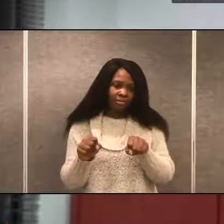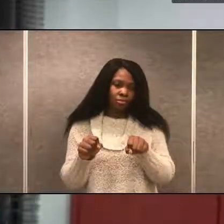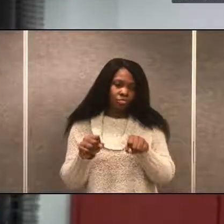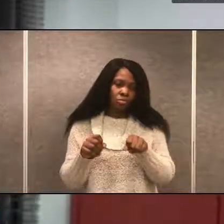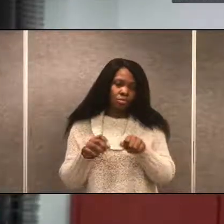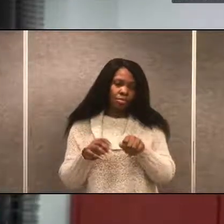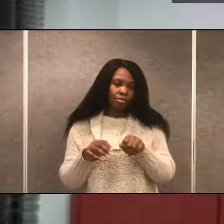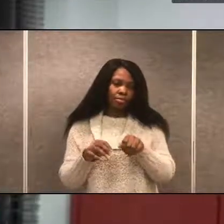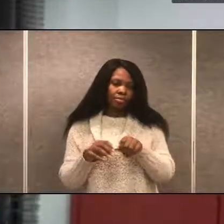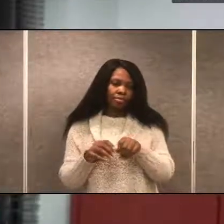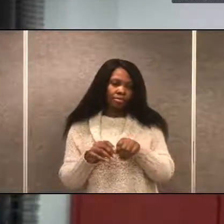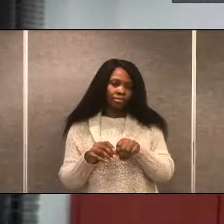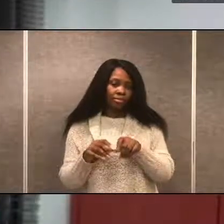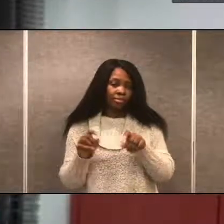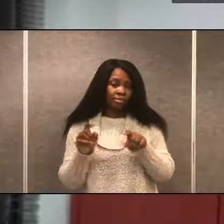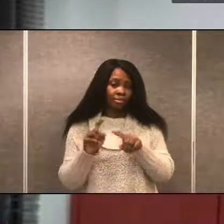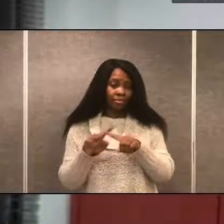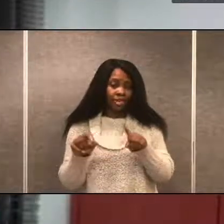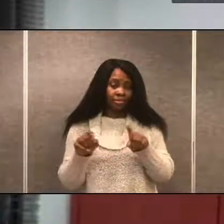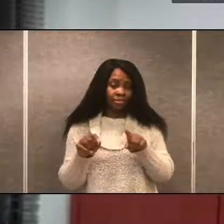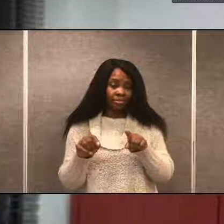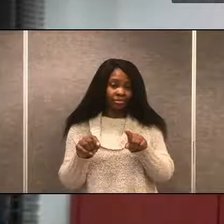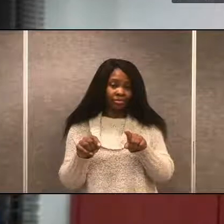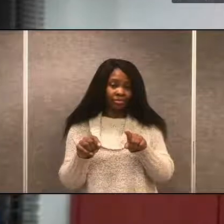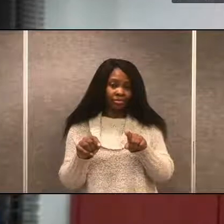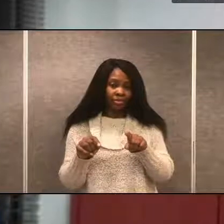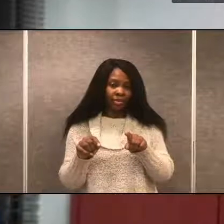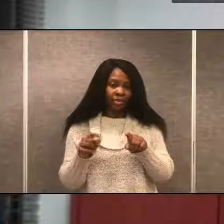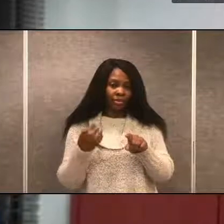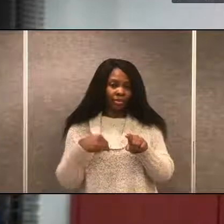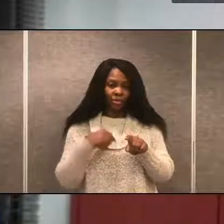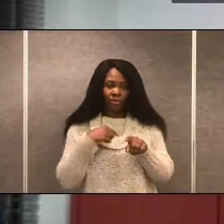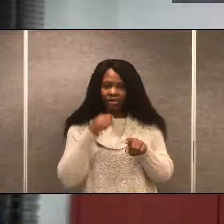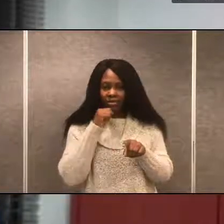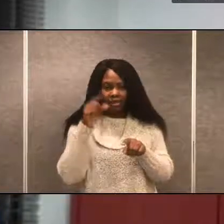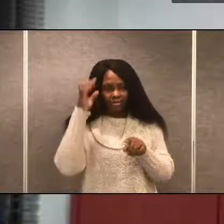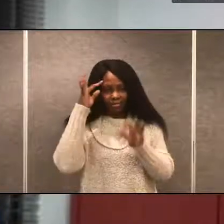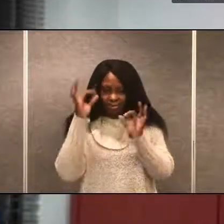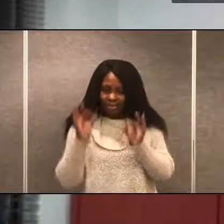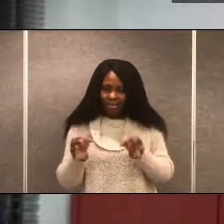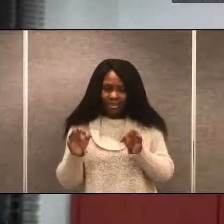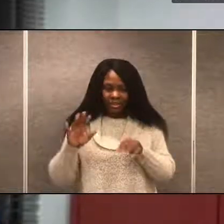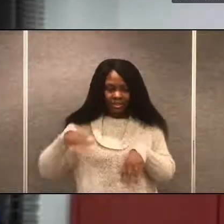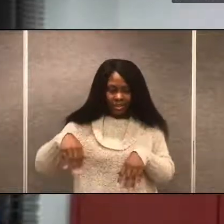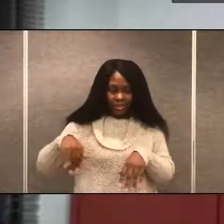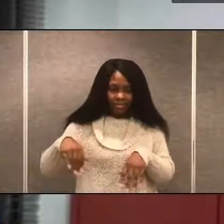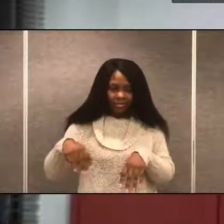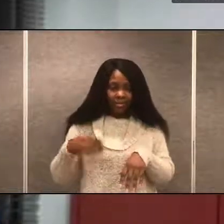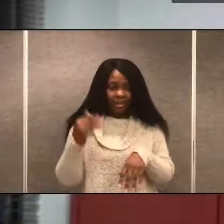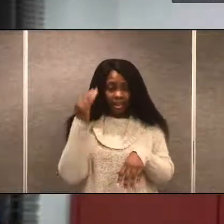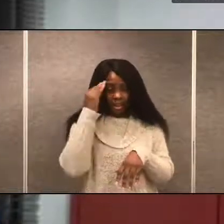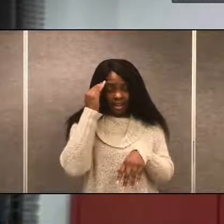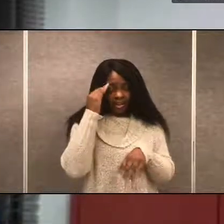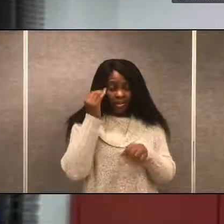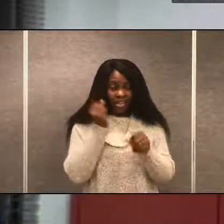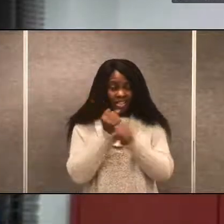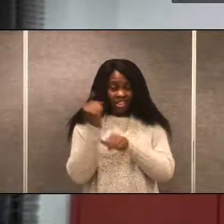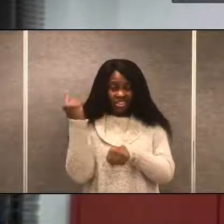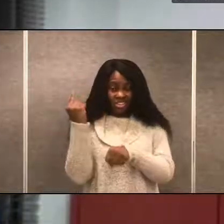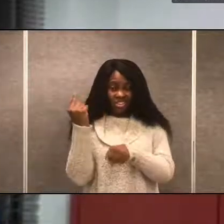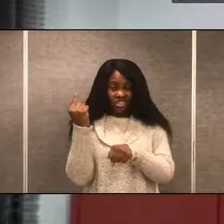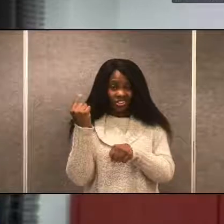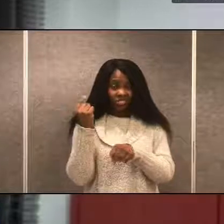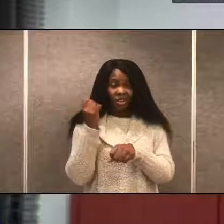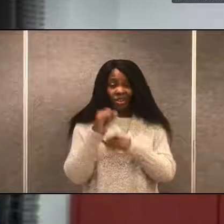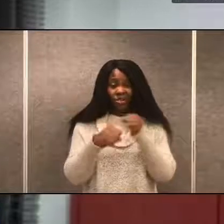been removed or it hasn't been said that it's going to happen. I know that last year, at the end of the year, the